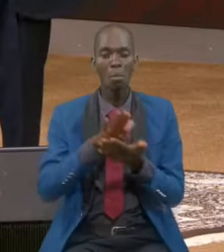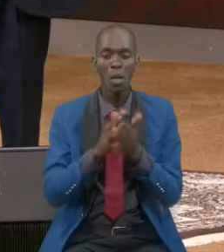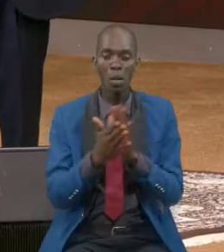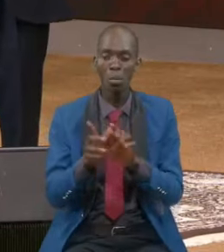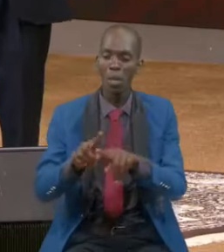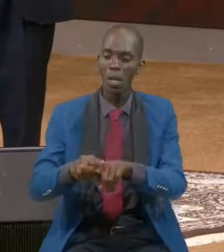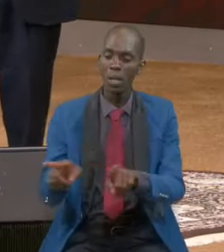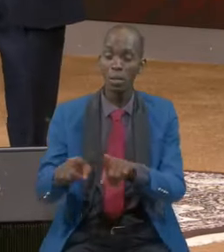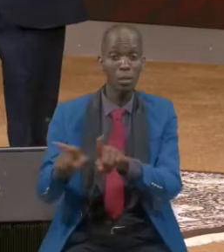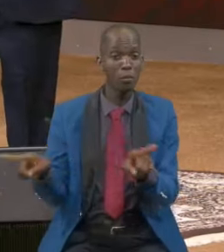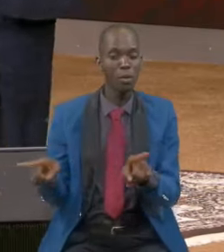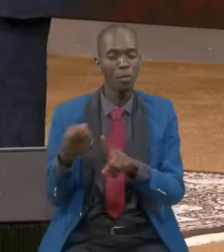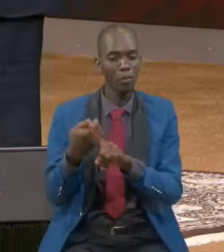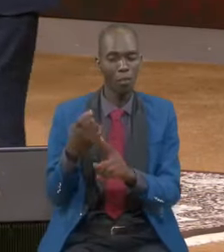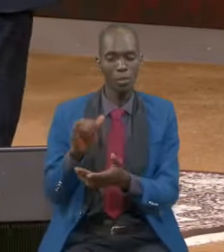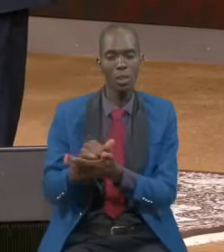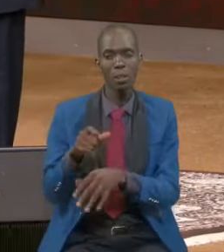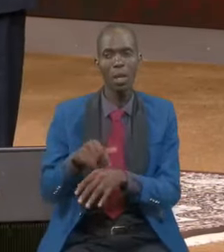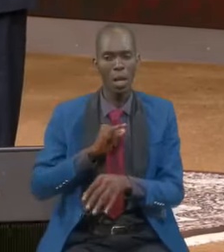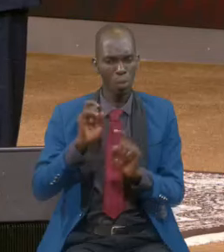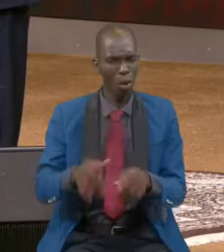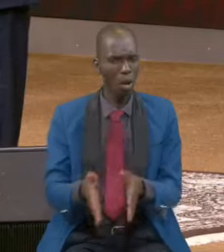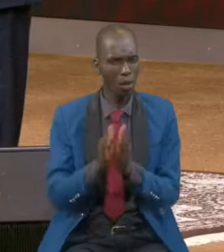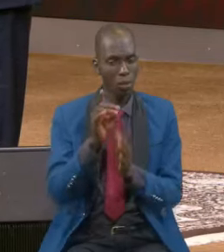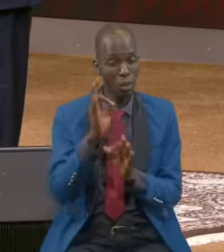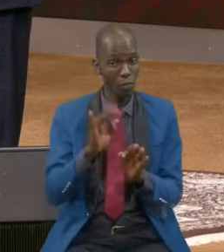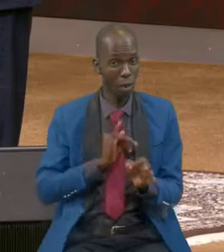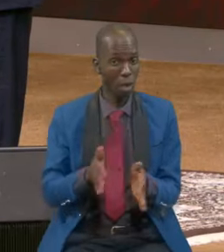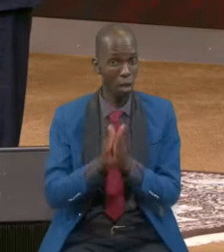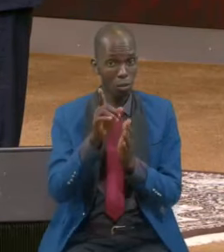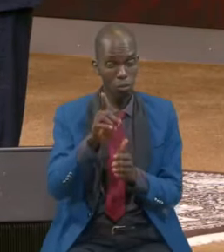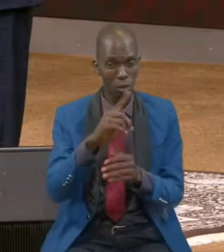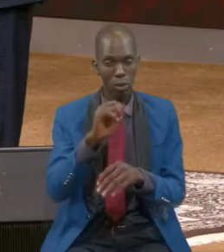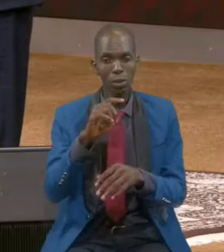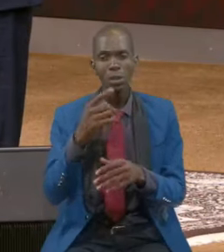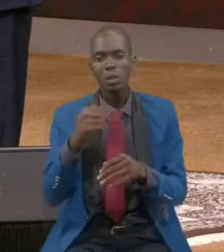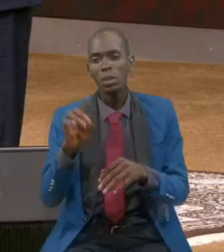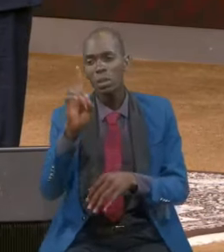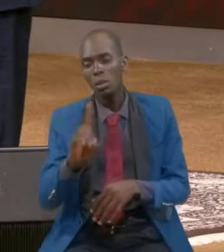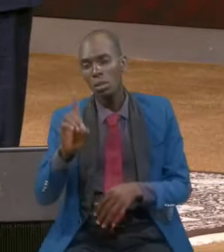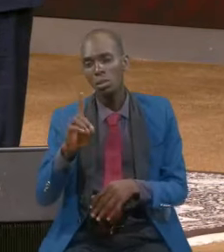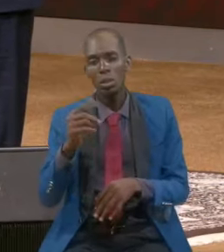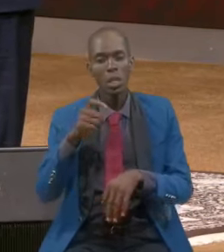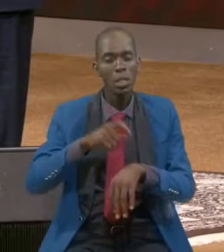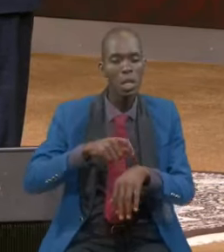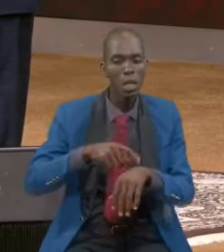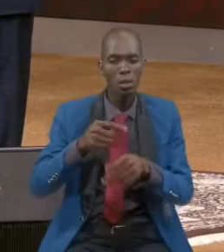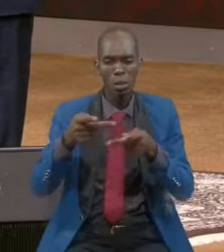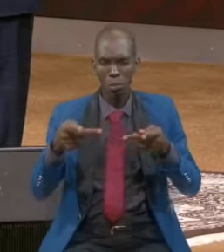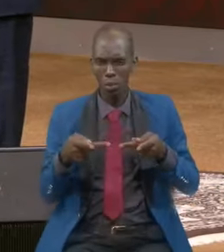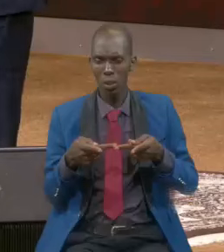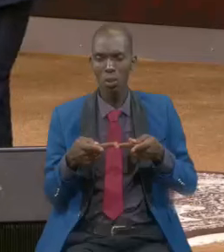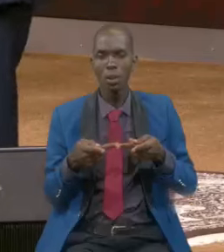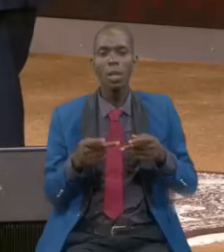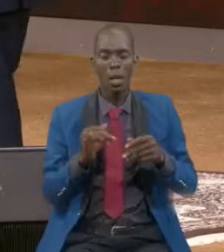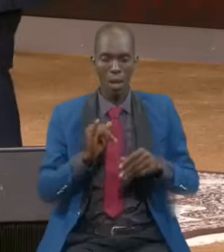then. I must ask you, do you know the day? Do you know the time? Do you know the place? I can still